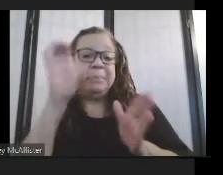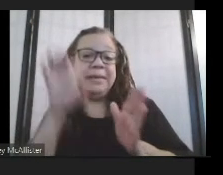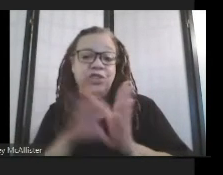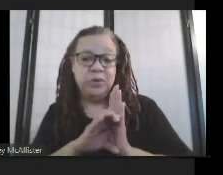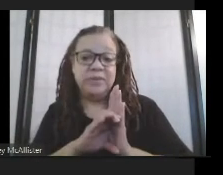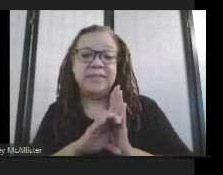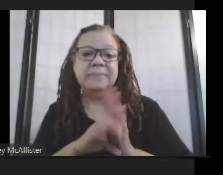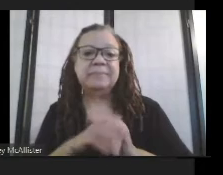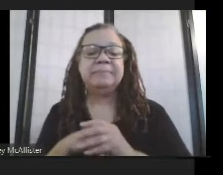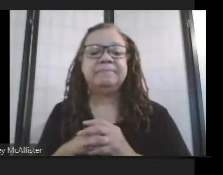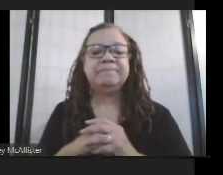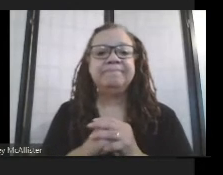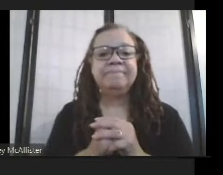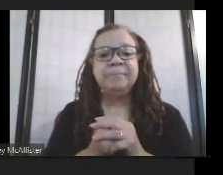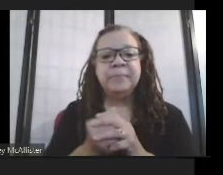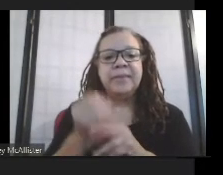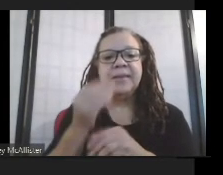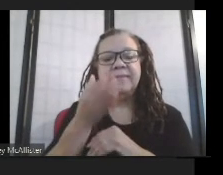these pieces.